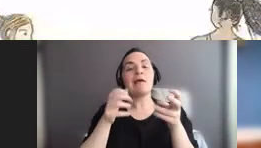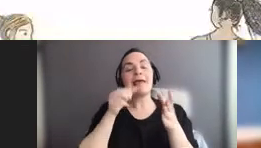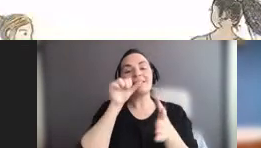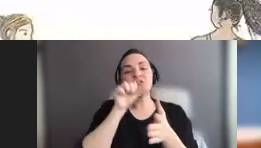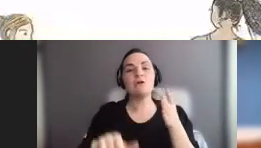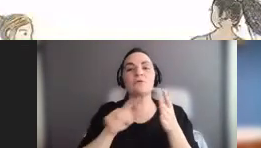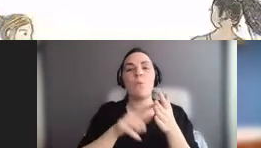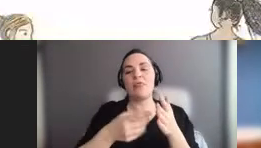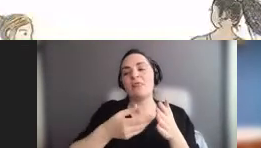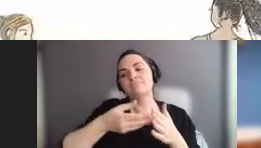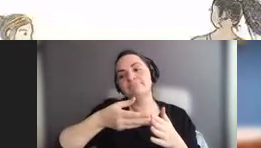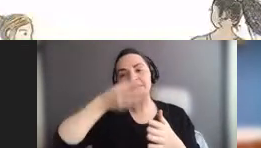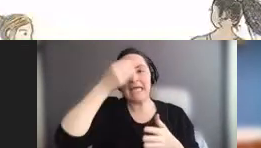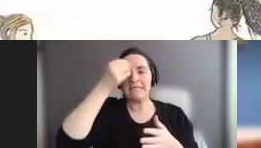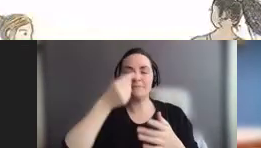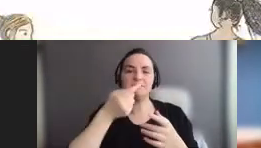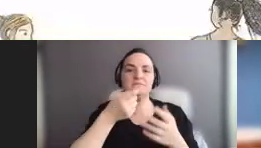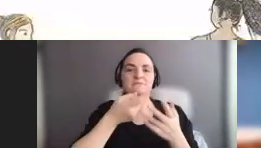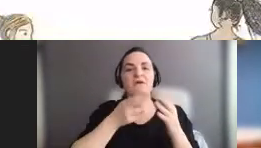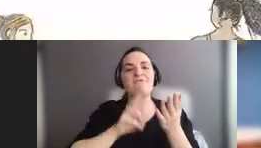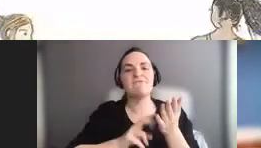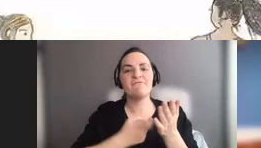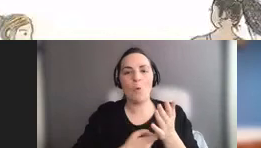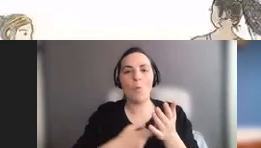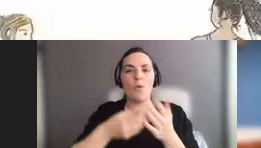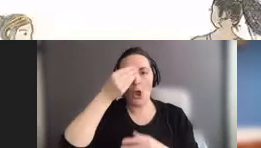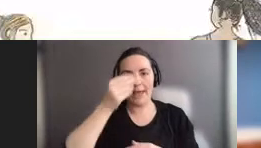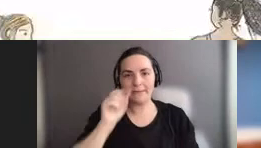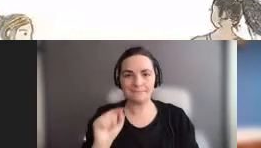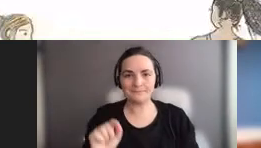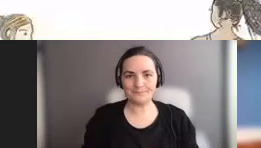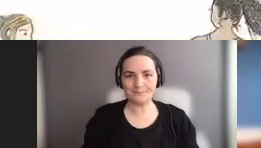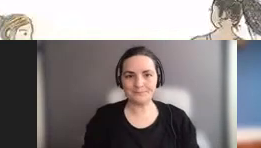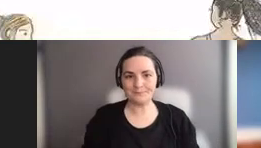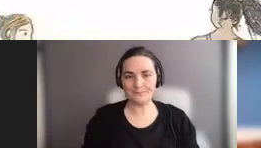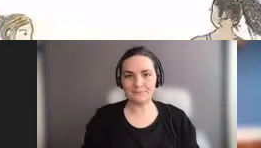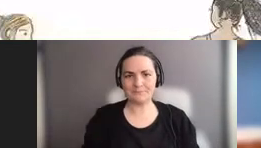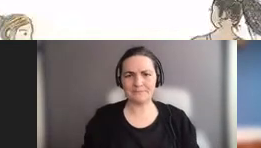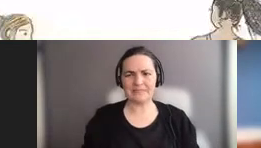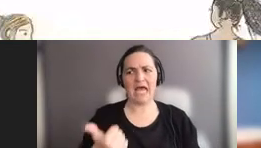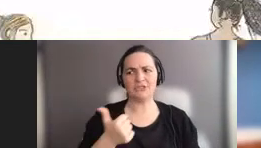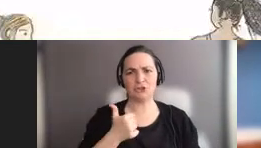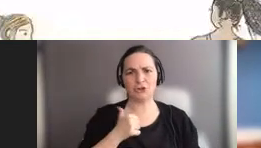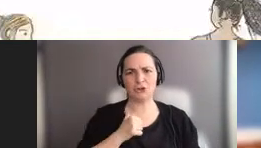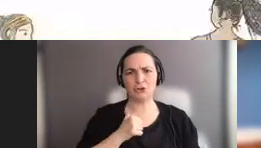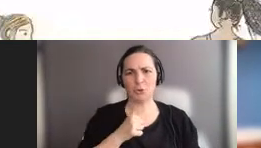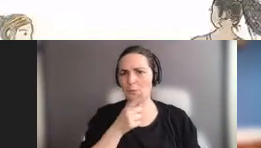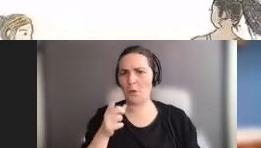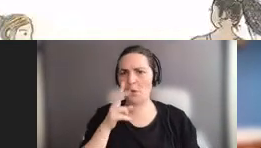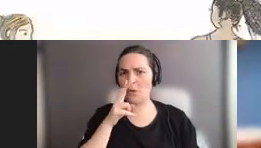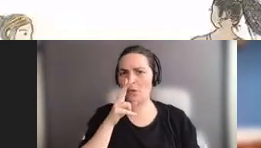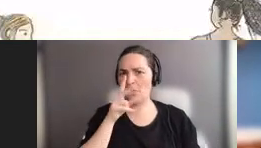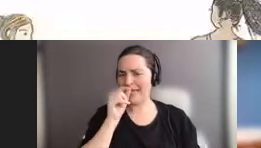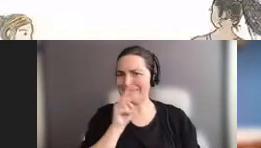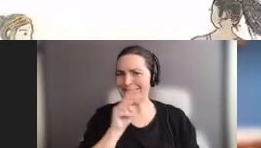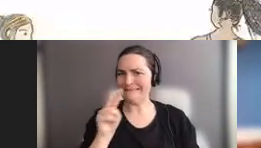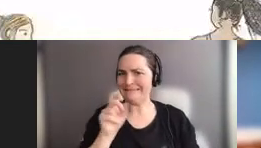for Learning. I'm assuming that you can all see my screen. Could